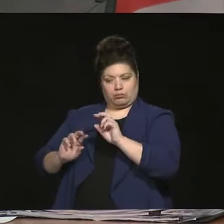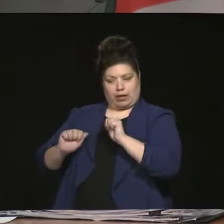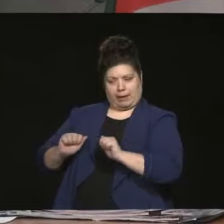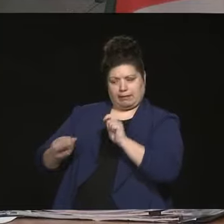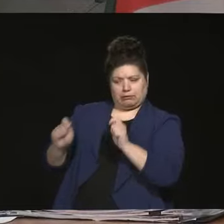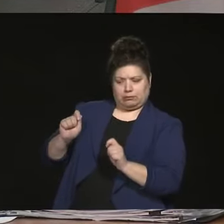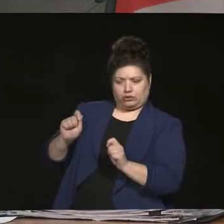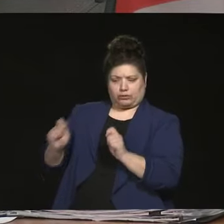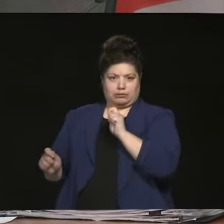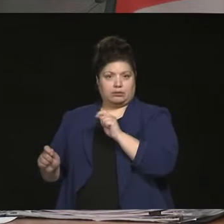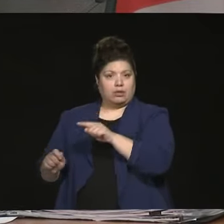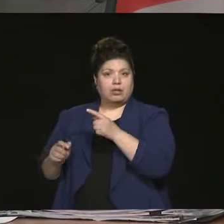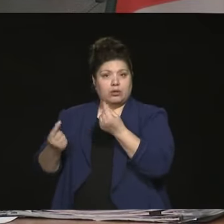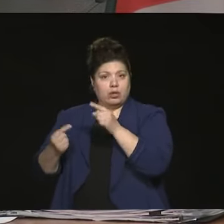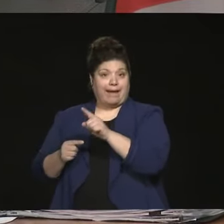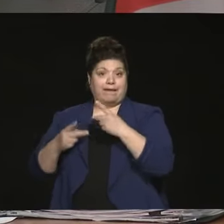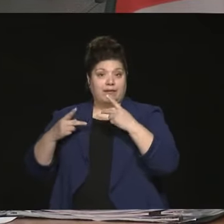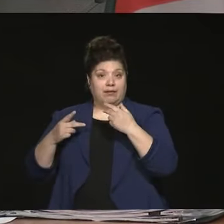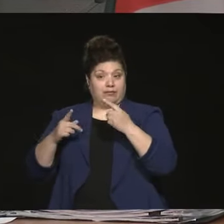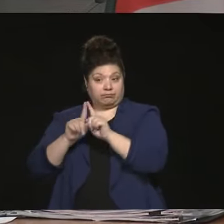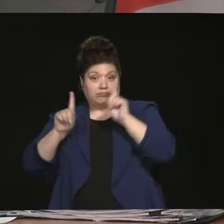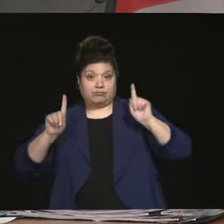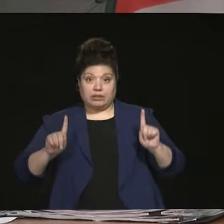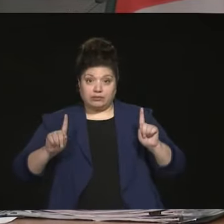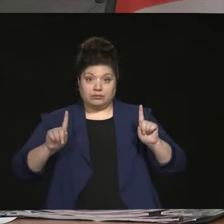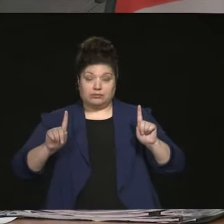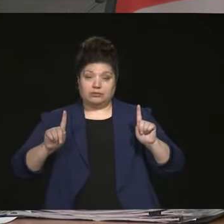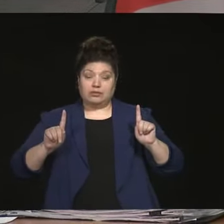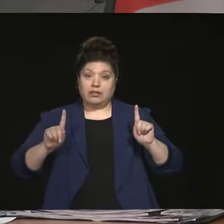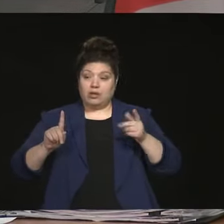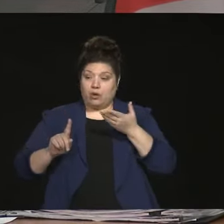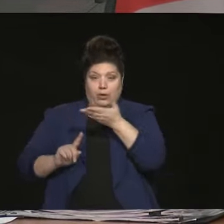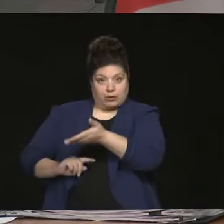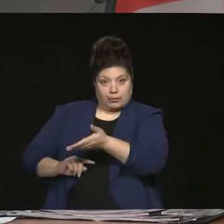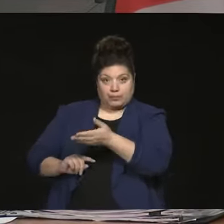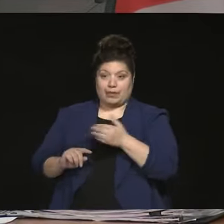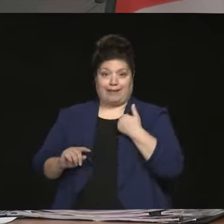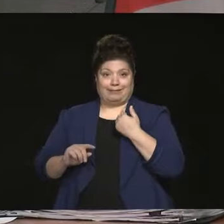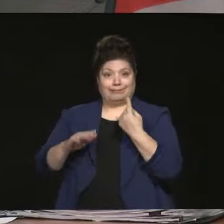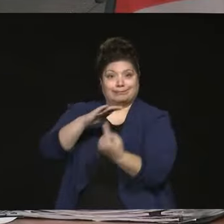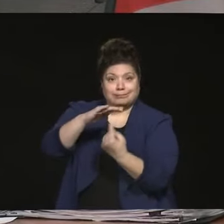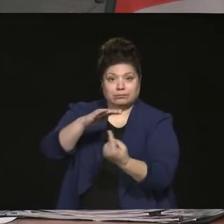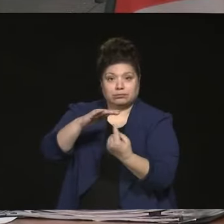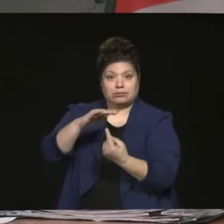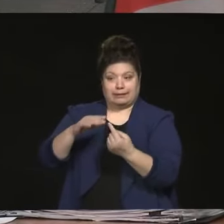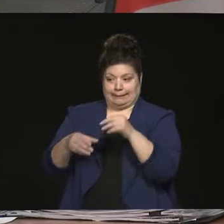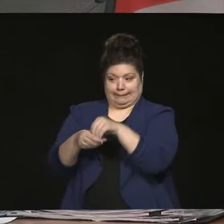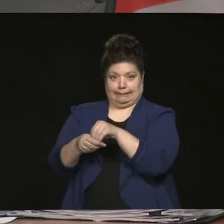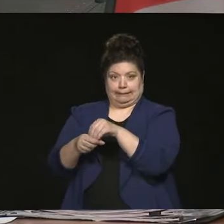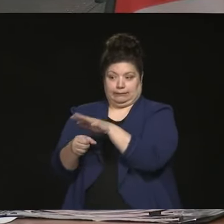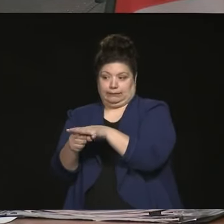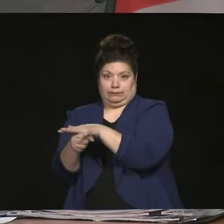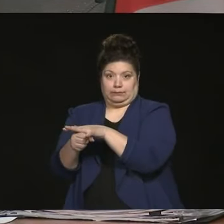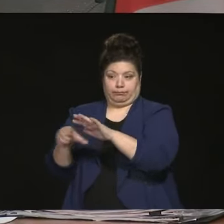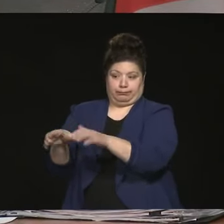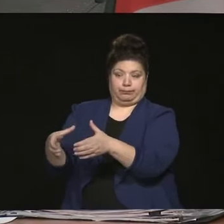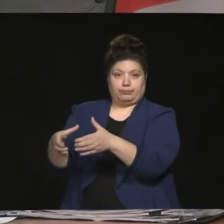distancing in all of those places that currently have really